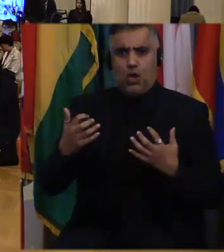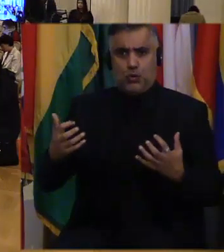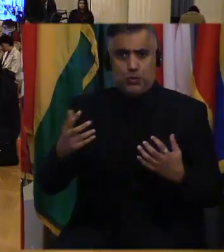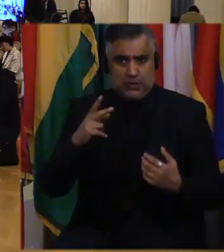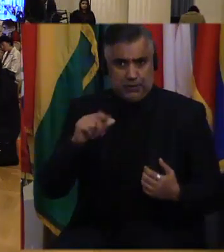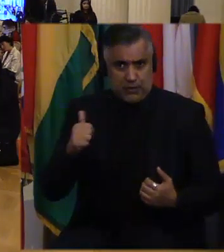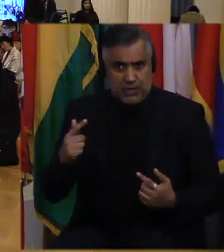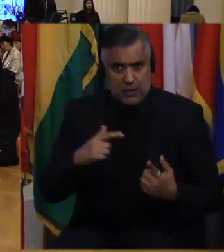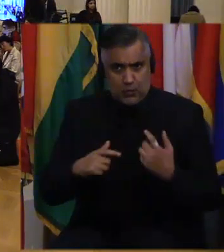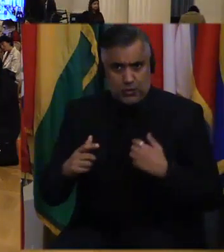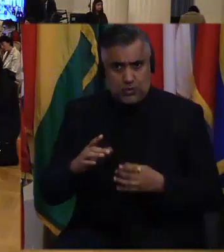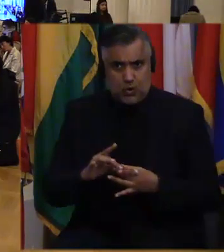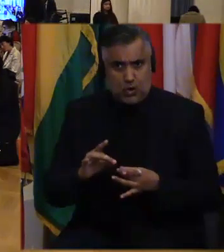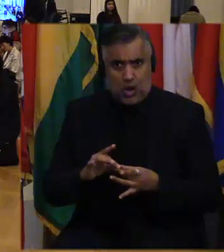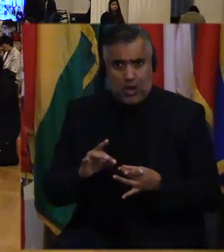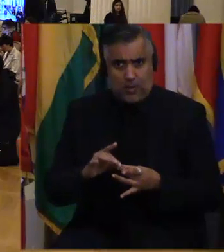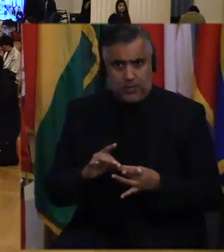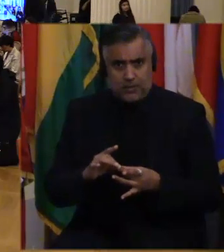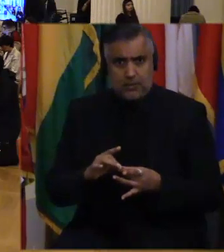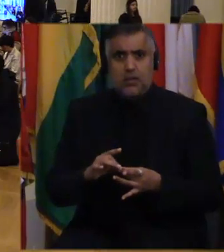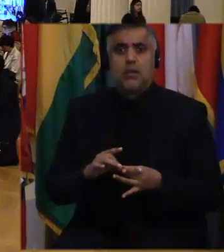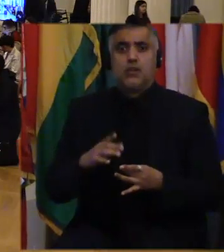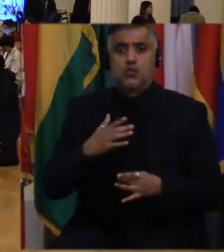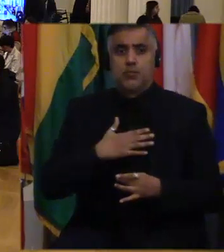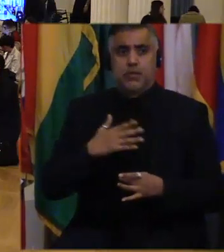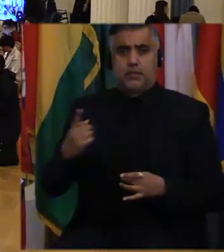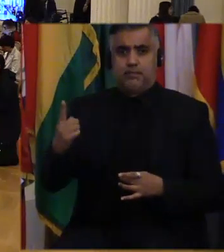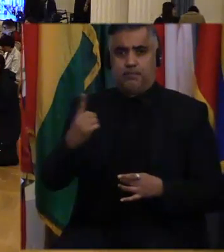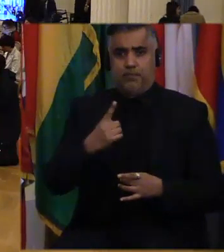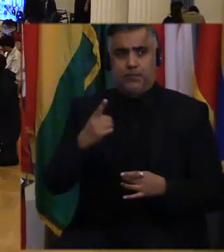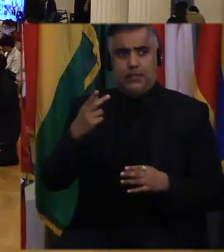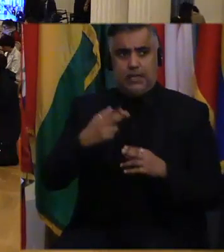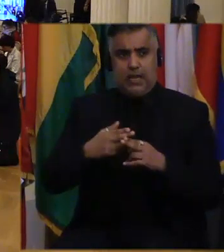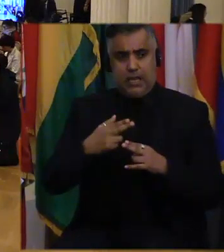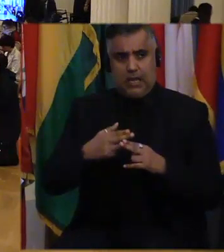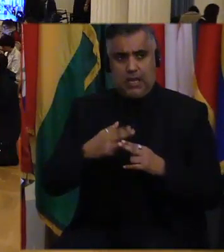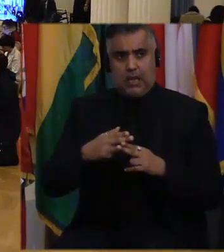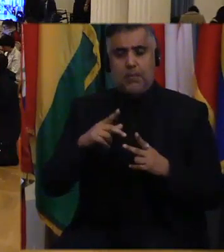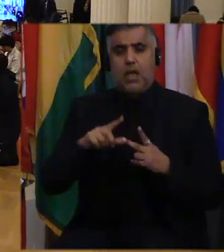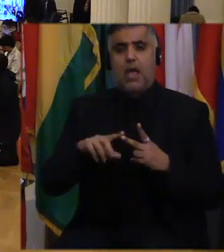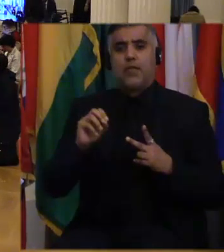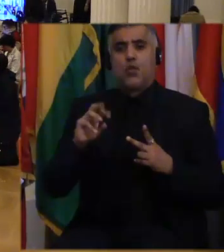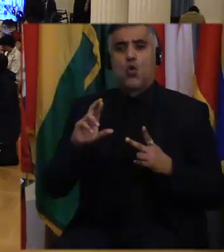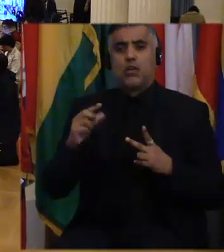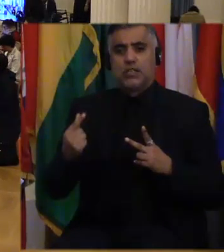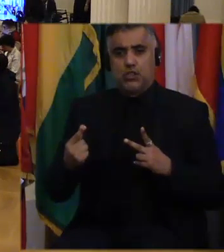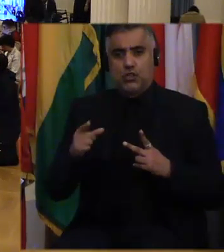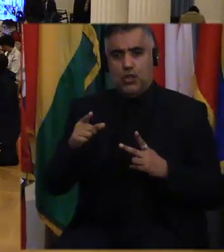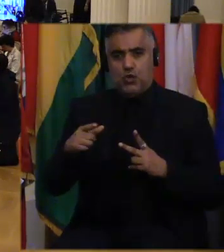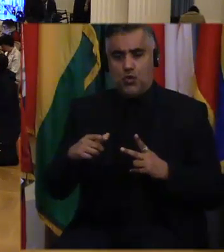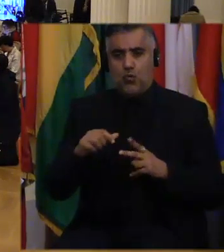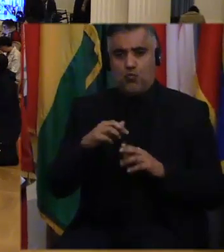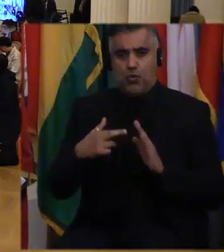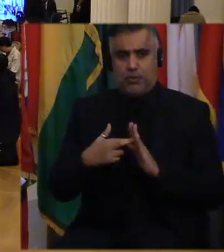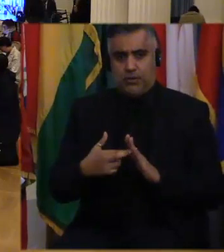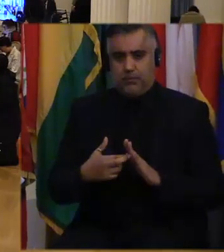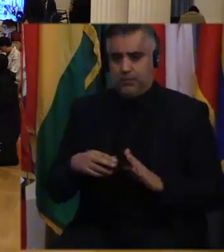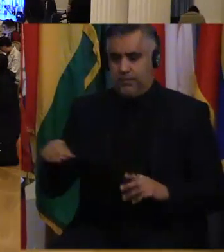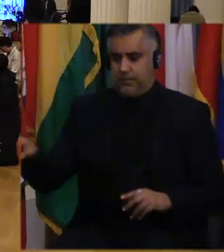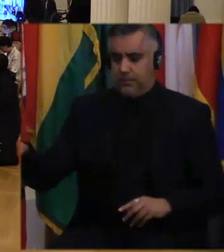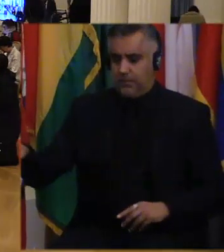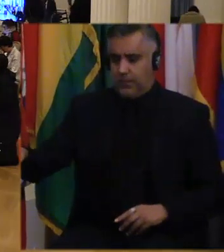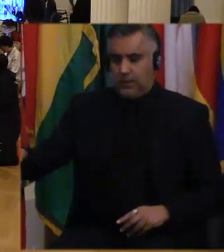to see, are there any questions or comments? And I would ask you please to introduce yourself, say your name and the organization that you're with, if that's the